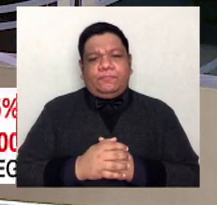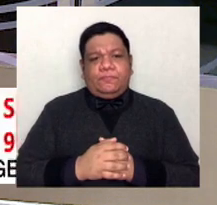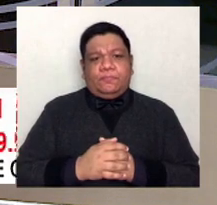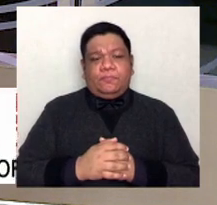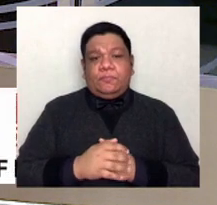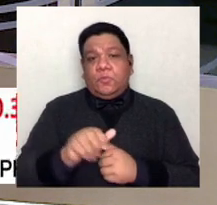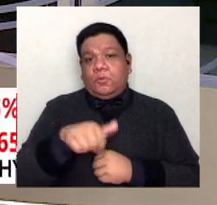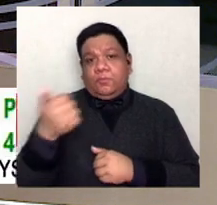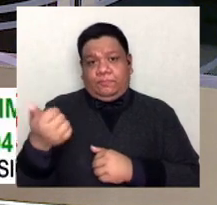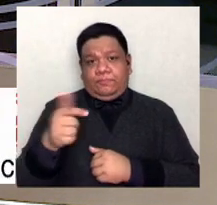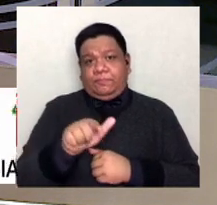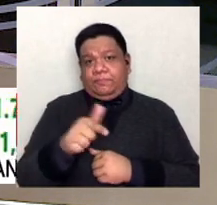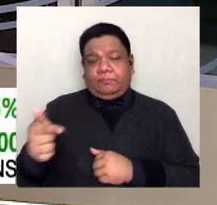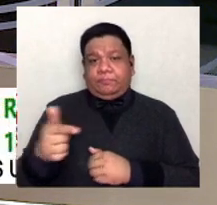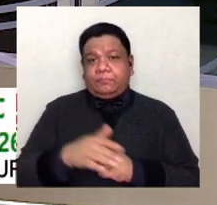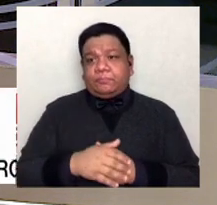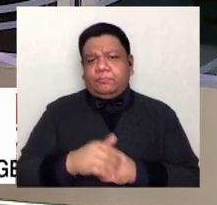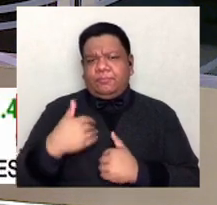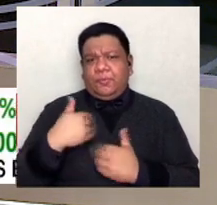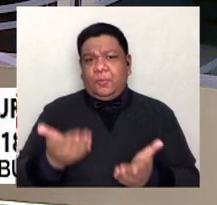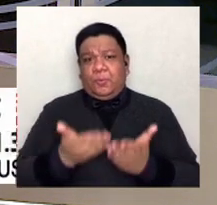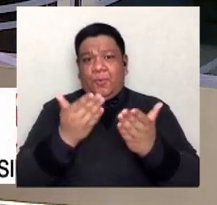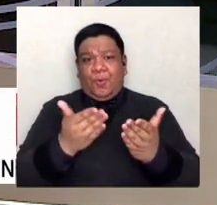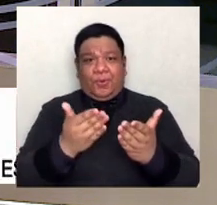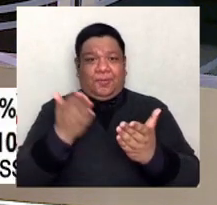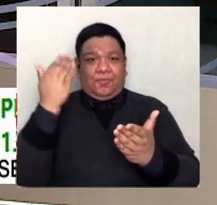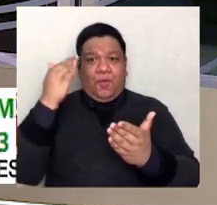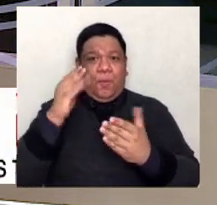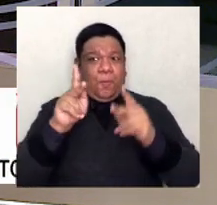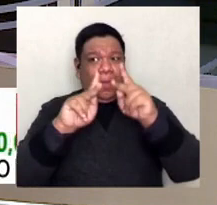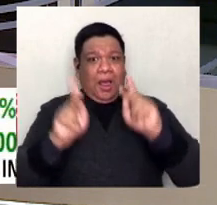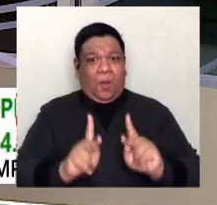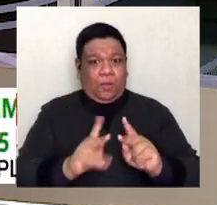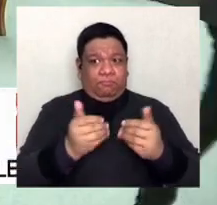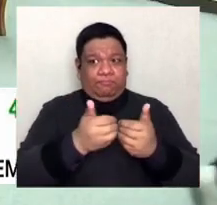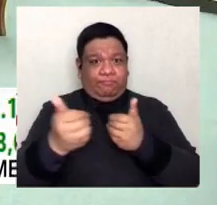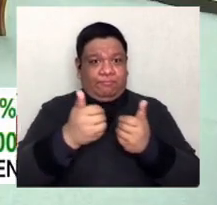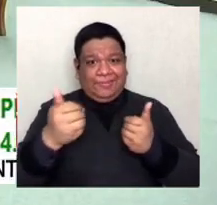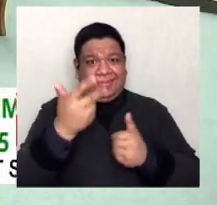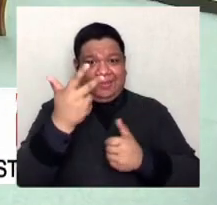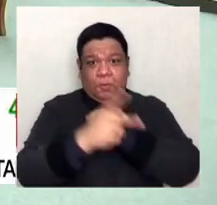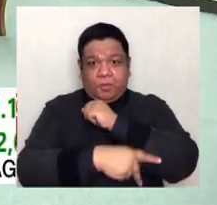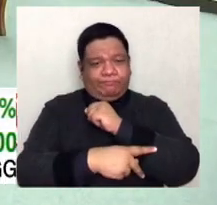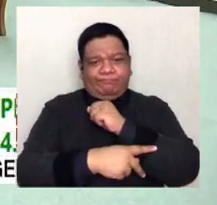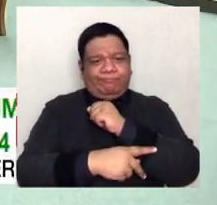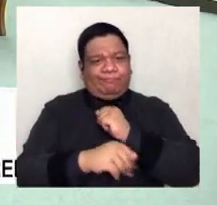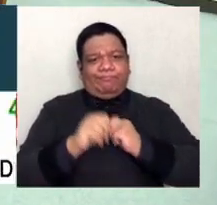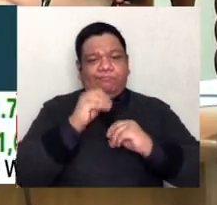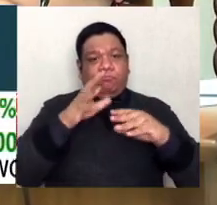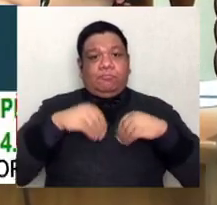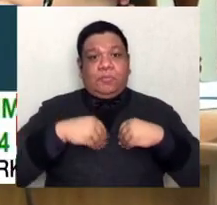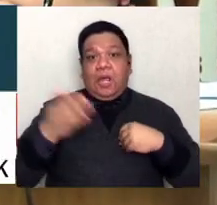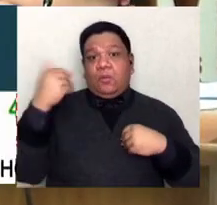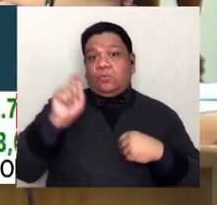The proposal to divide the Philippine province of Palawan into three has been rejected. On Tuesday, the Philippine Elections Commission declared